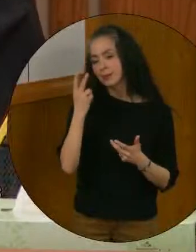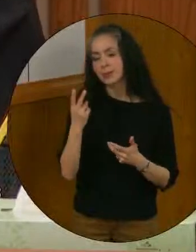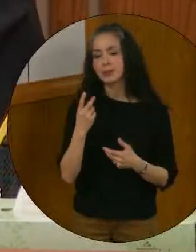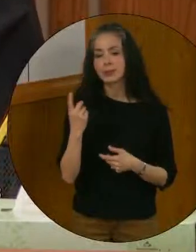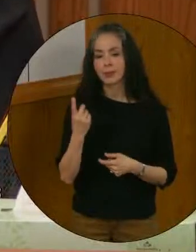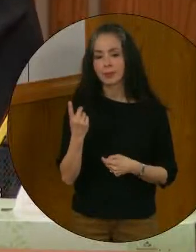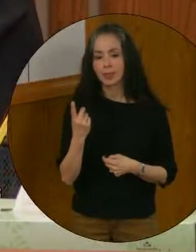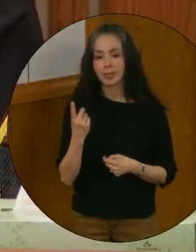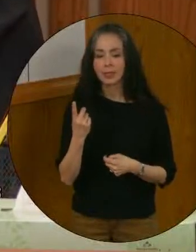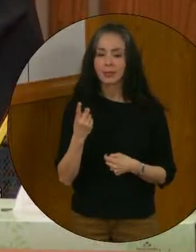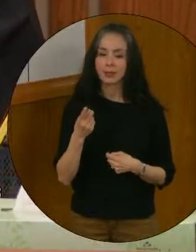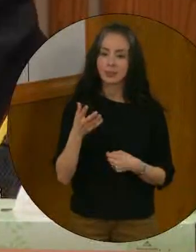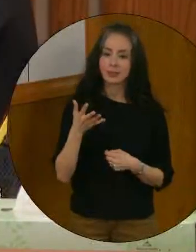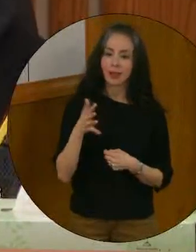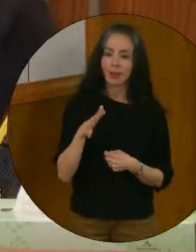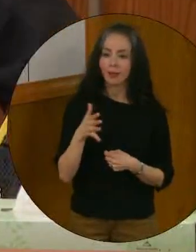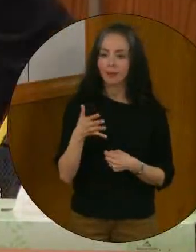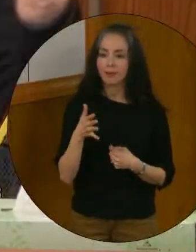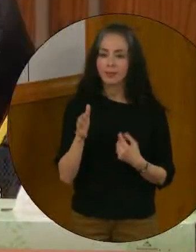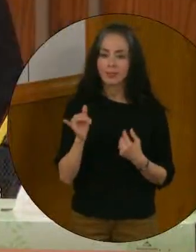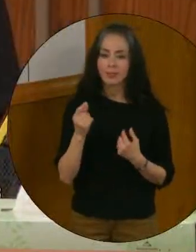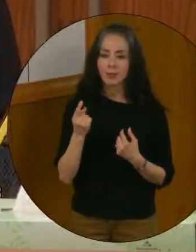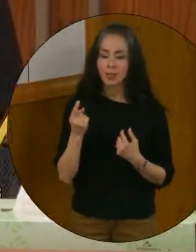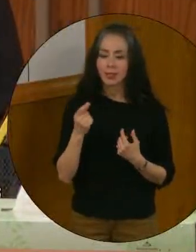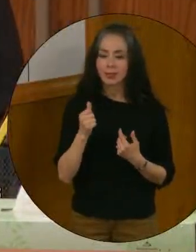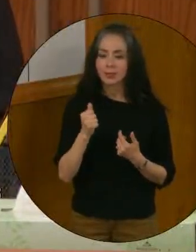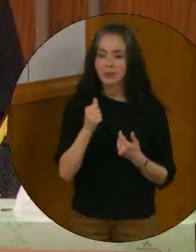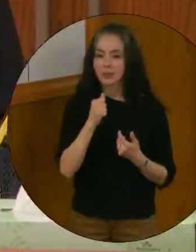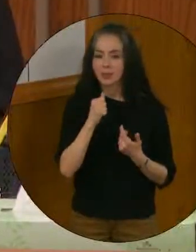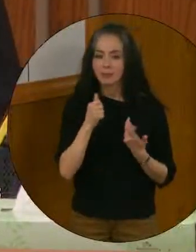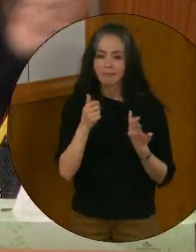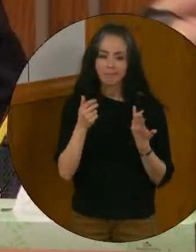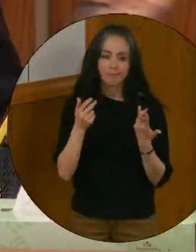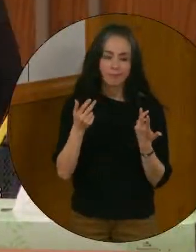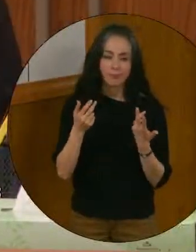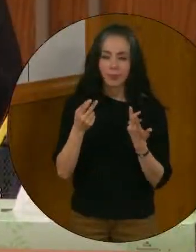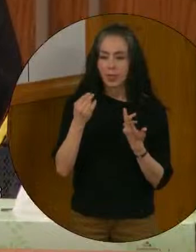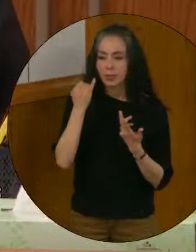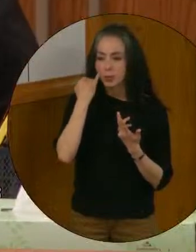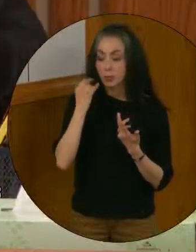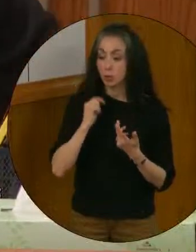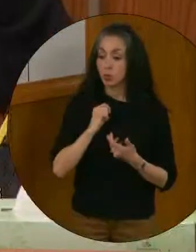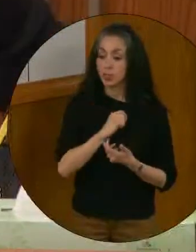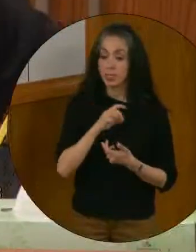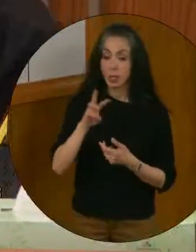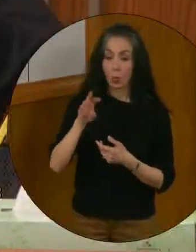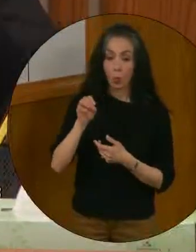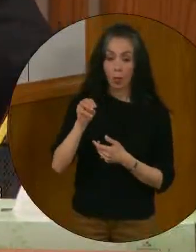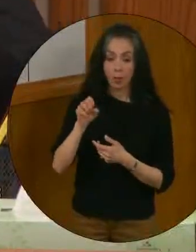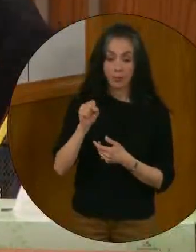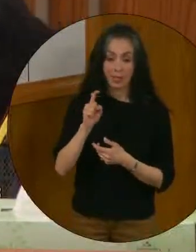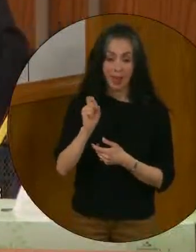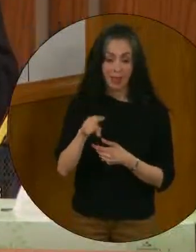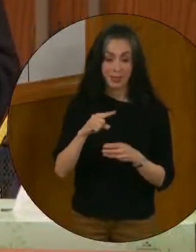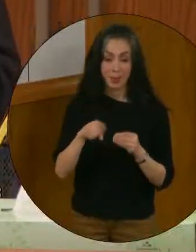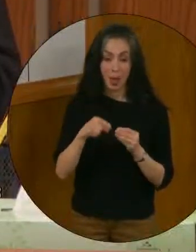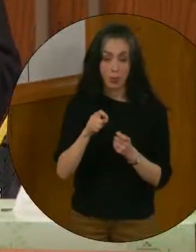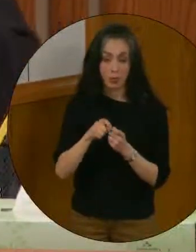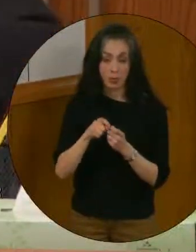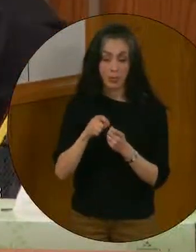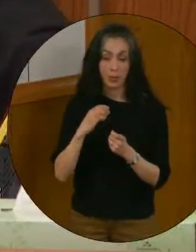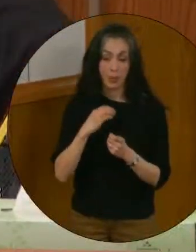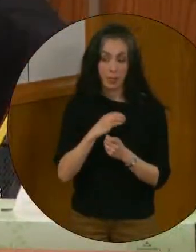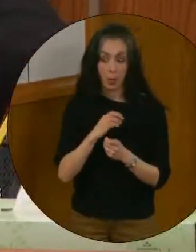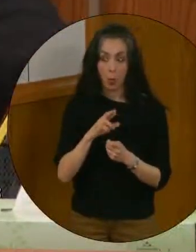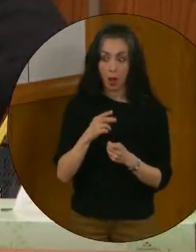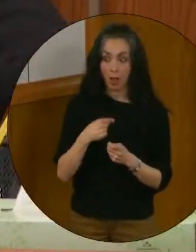is kind of, like something that's like a go-to thing. So like, say if Trustee Williams gets asked a question about a particular committee, or I do,